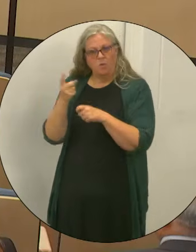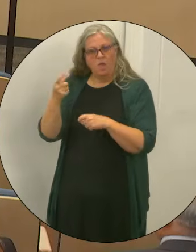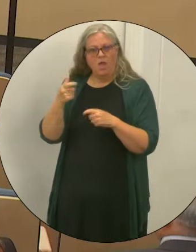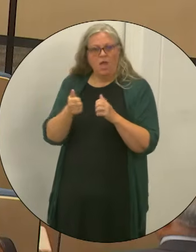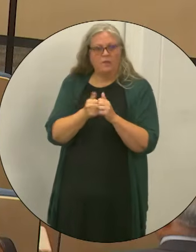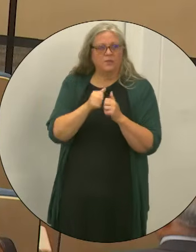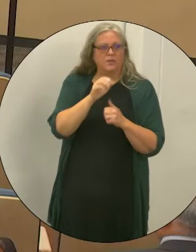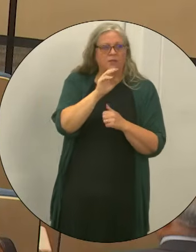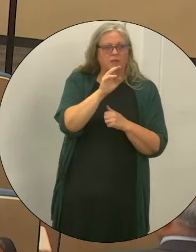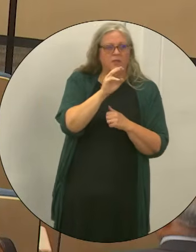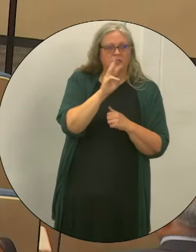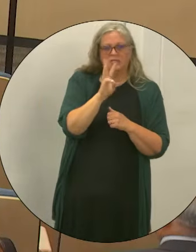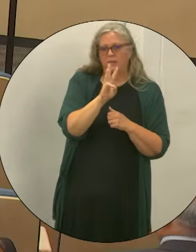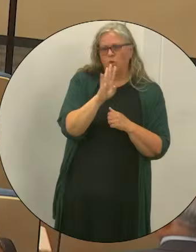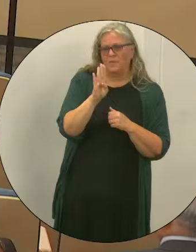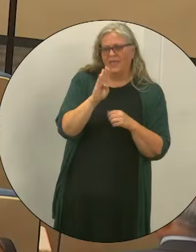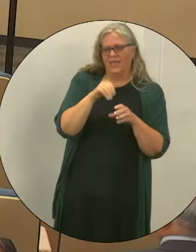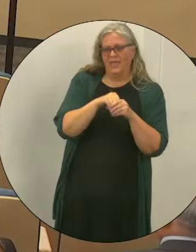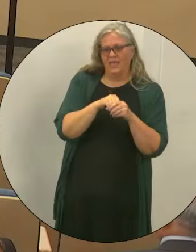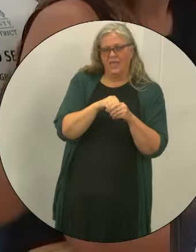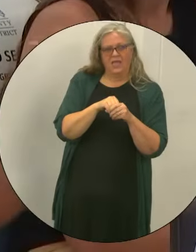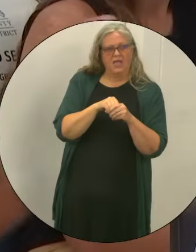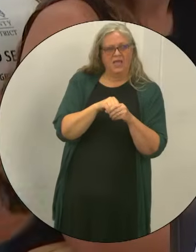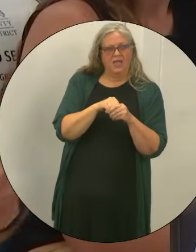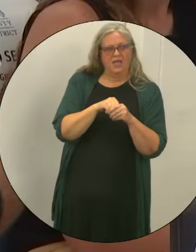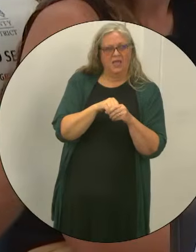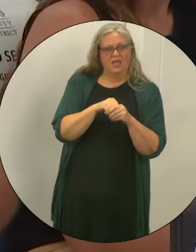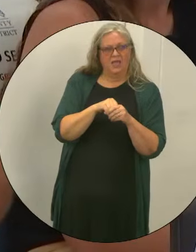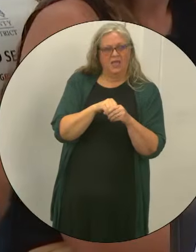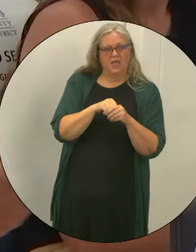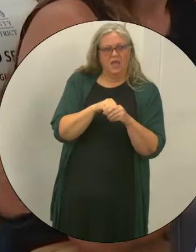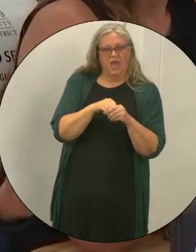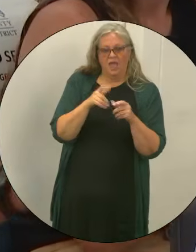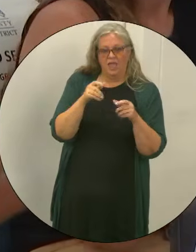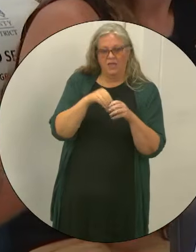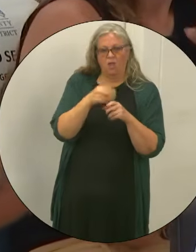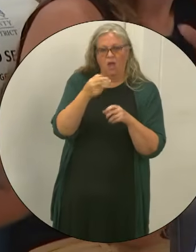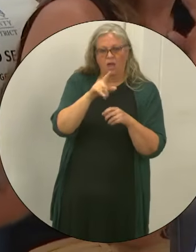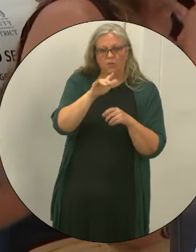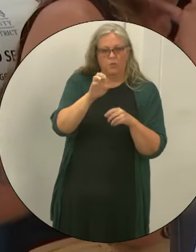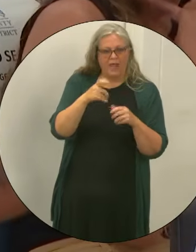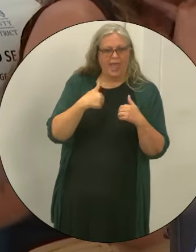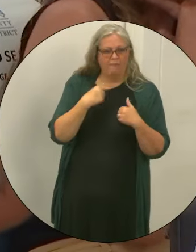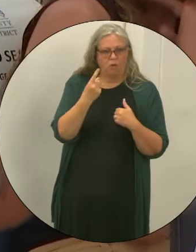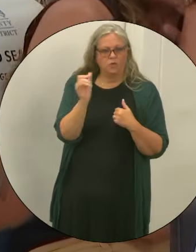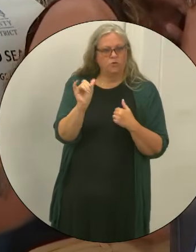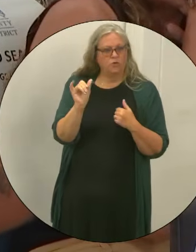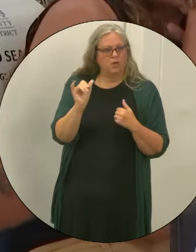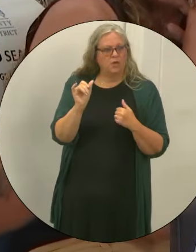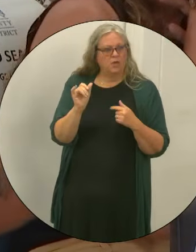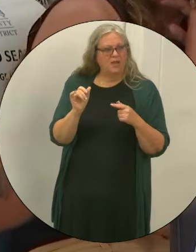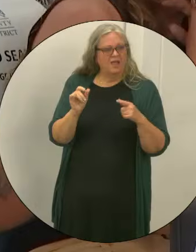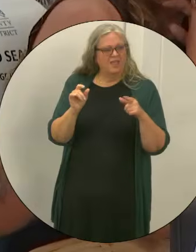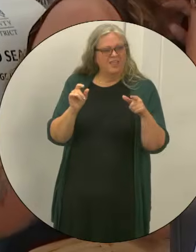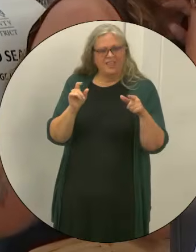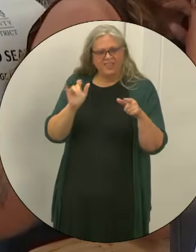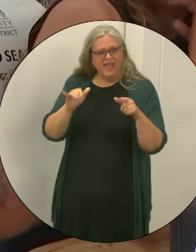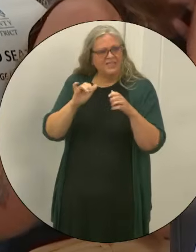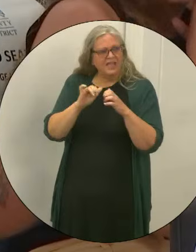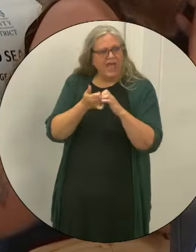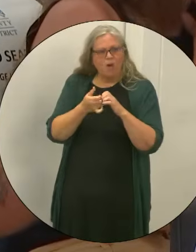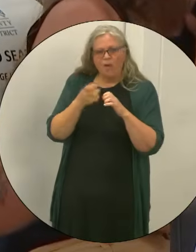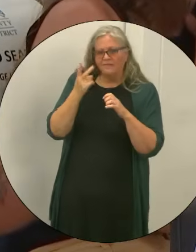WB in Disney World, you know, Hollywood. So I have one of those too. Did you know that's that's how Epstein gets his